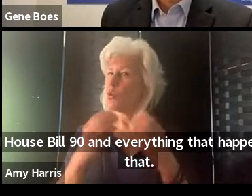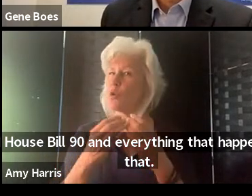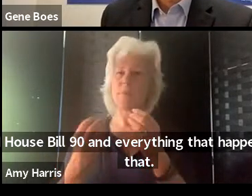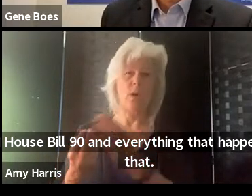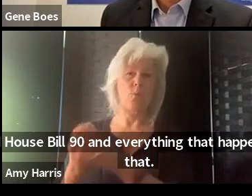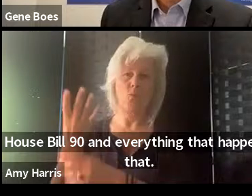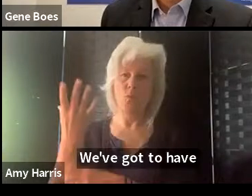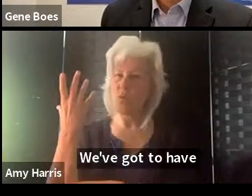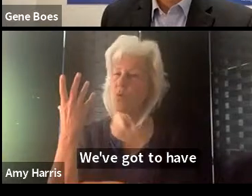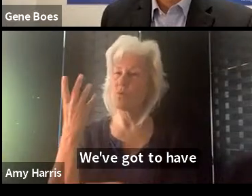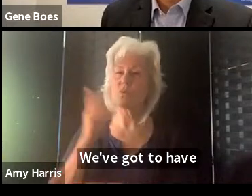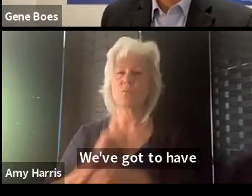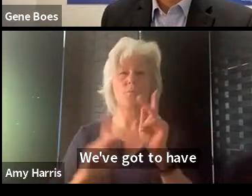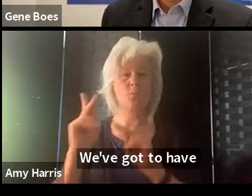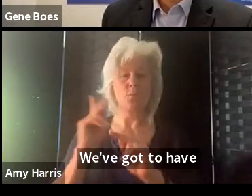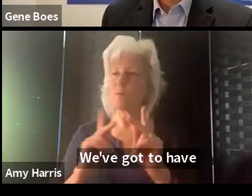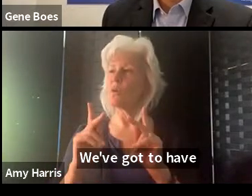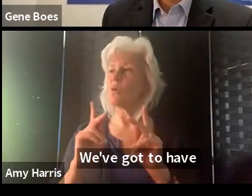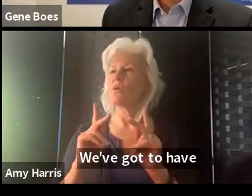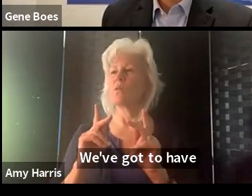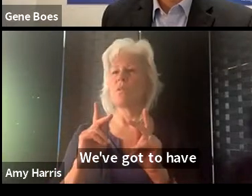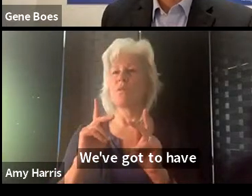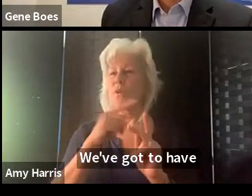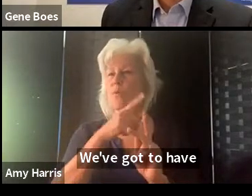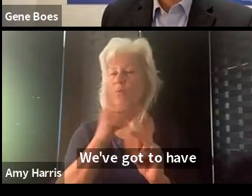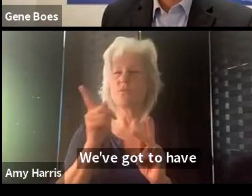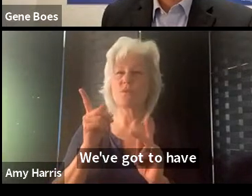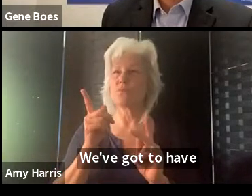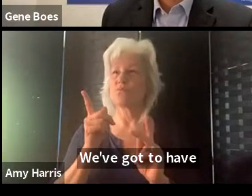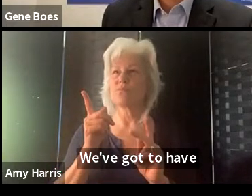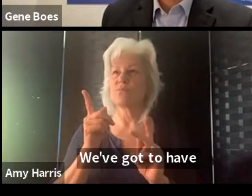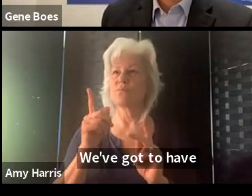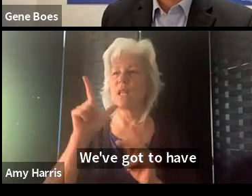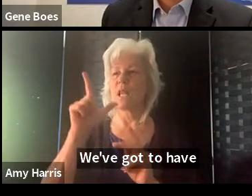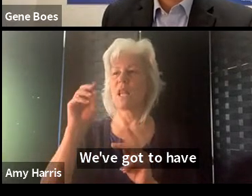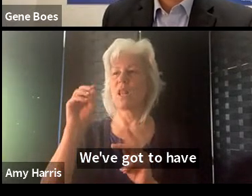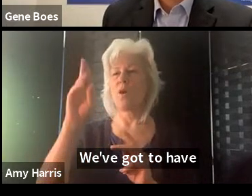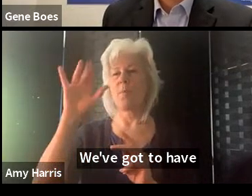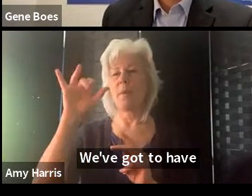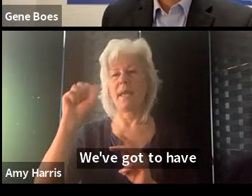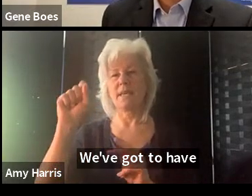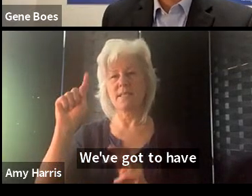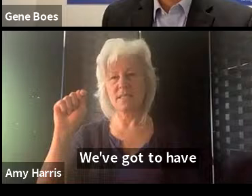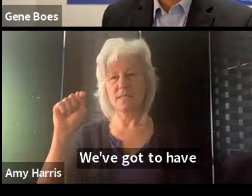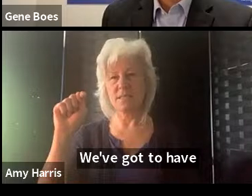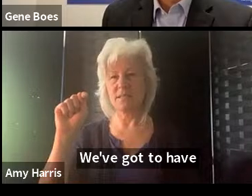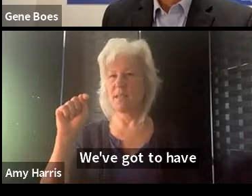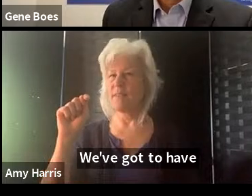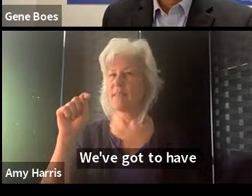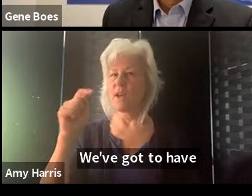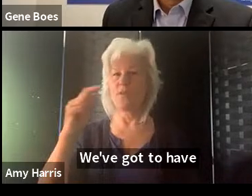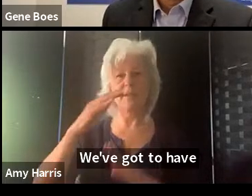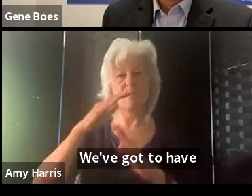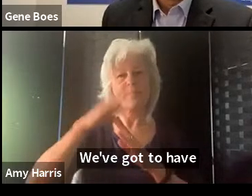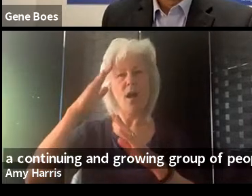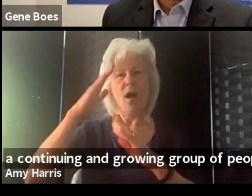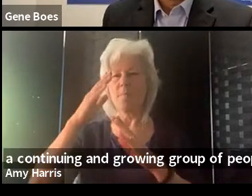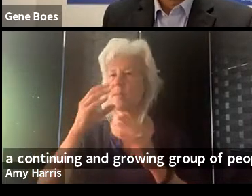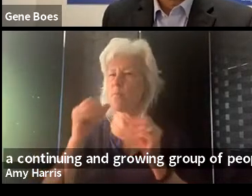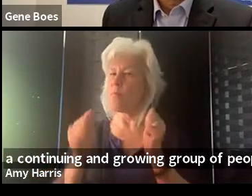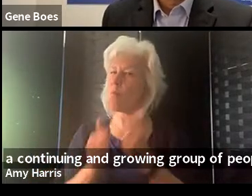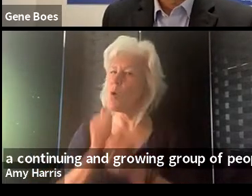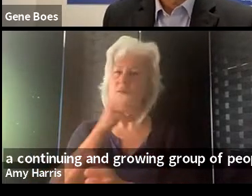of people who, as lobbyists, are absolutely the finest, the best, and the most